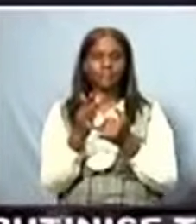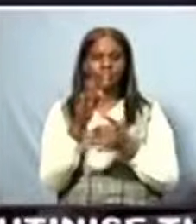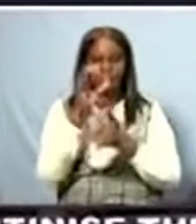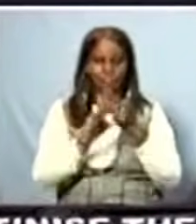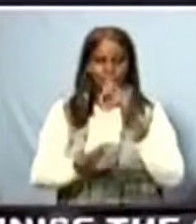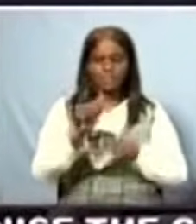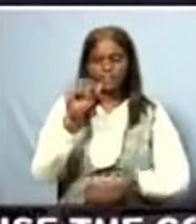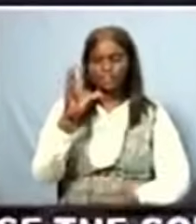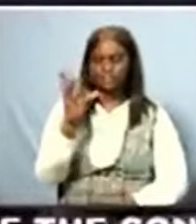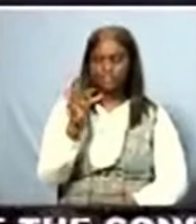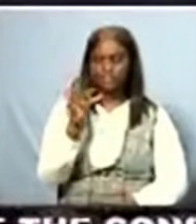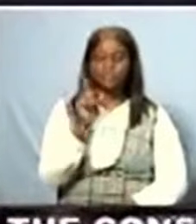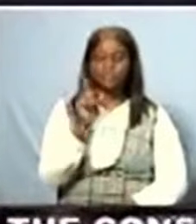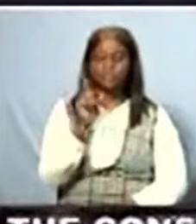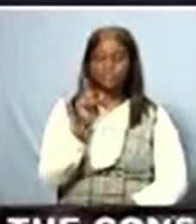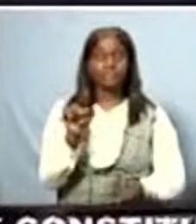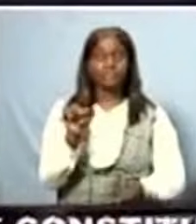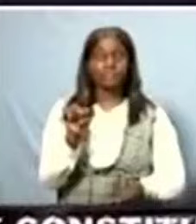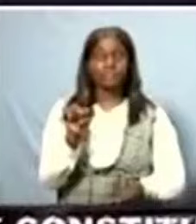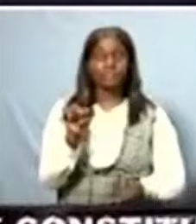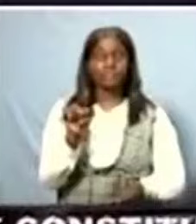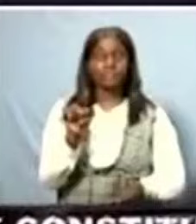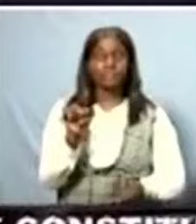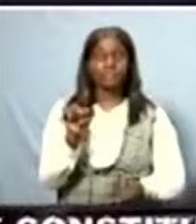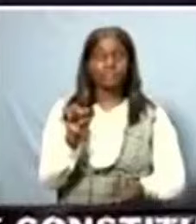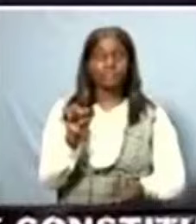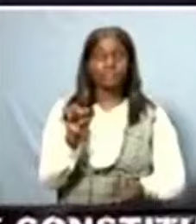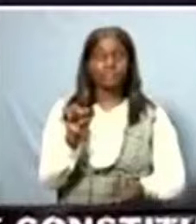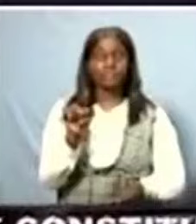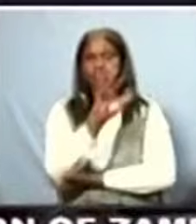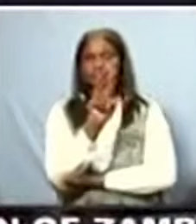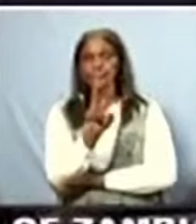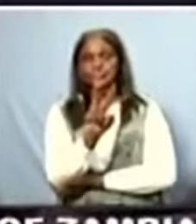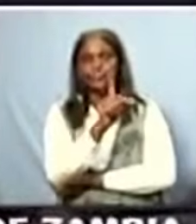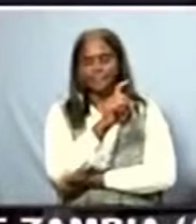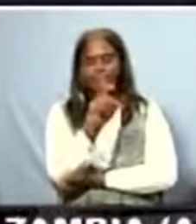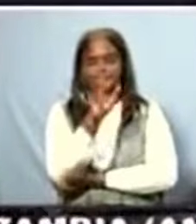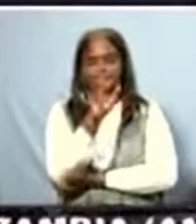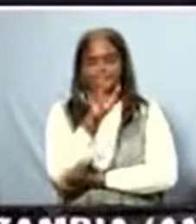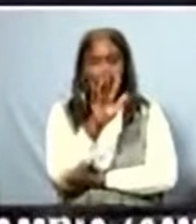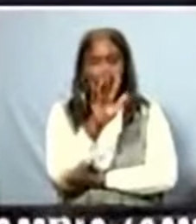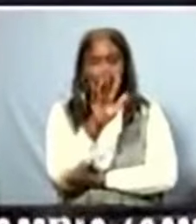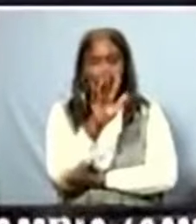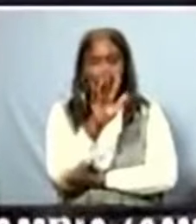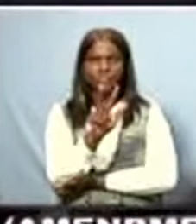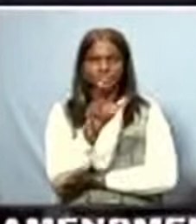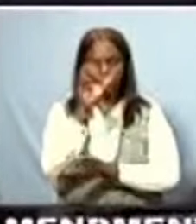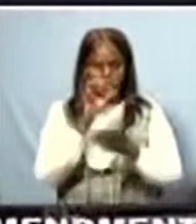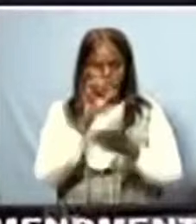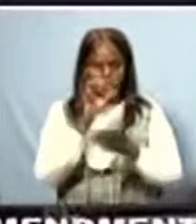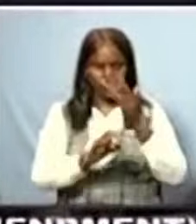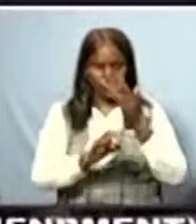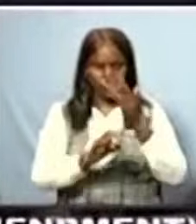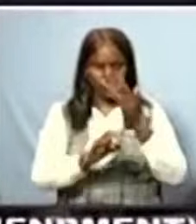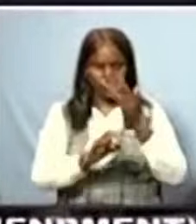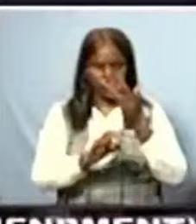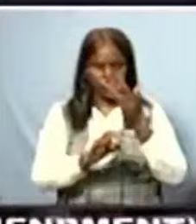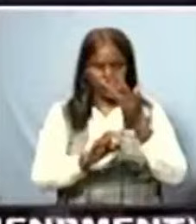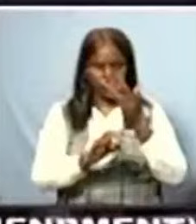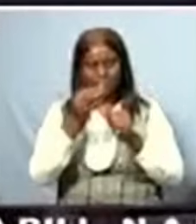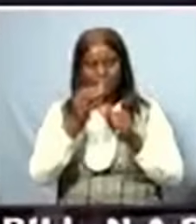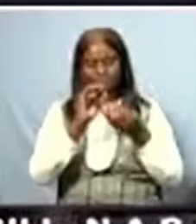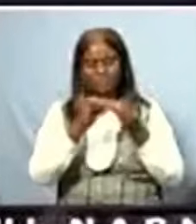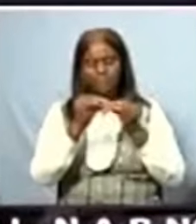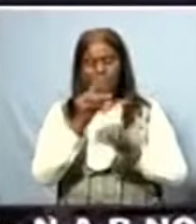Clause 16, amendment of Article 153. The clause provides for the amendment of